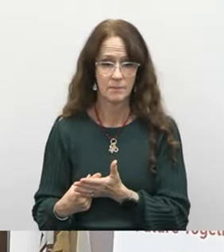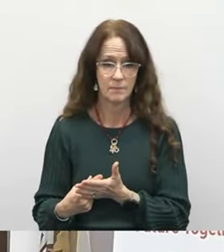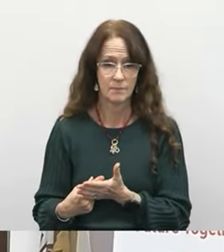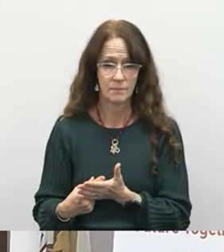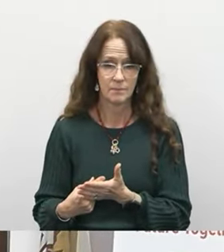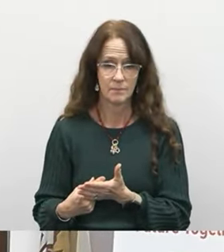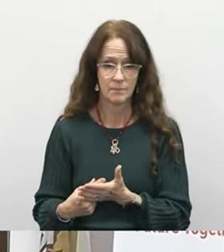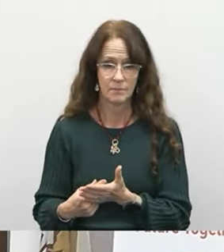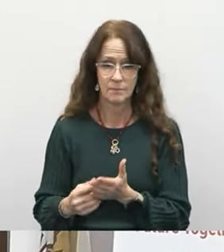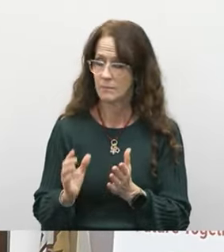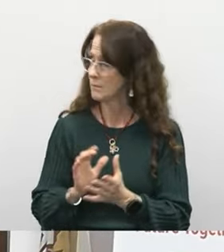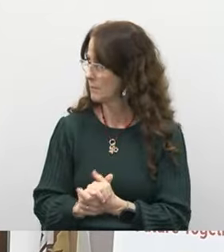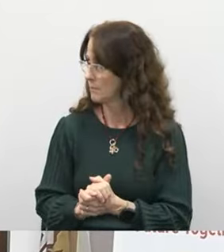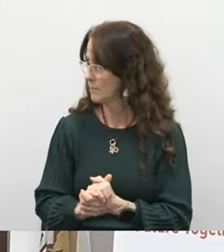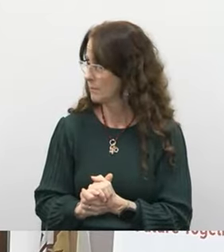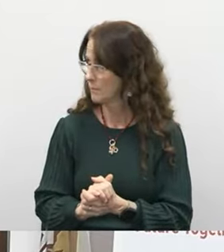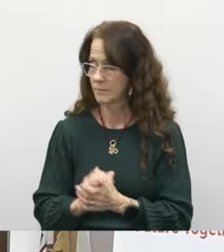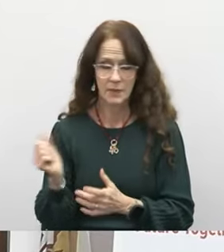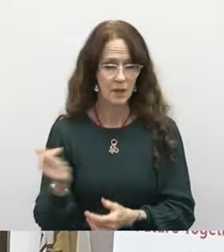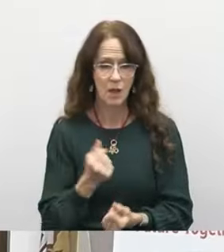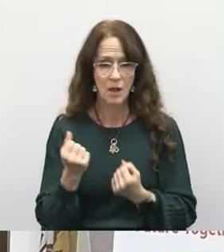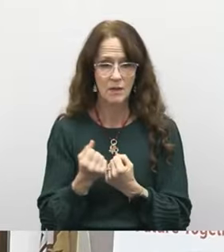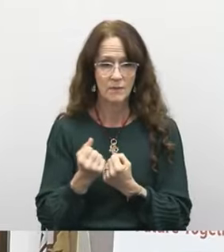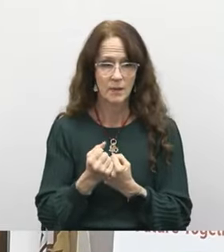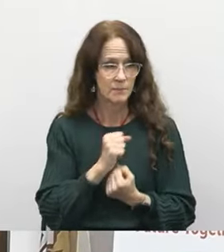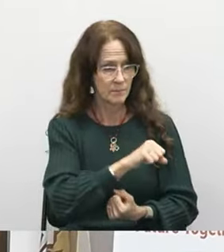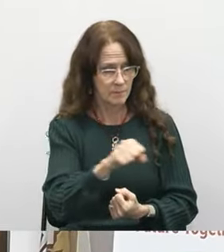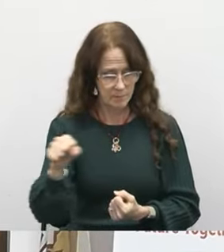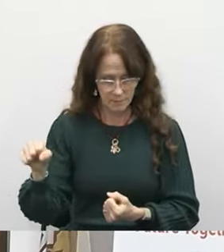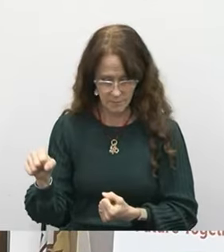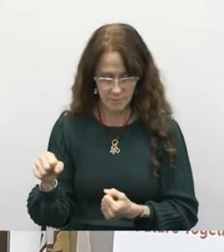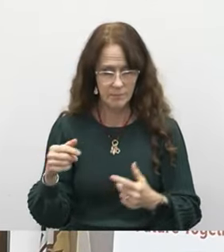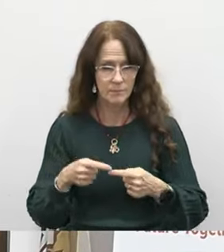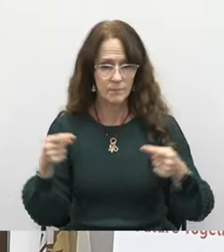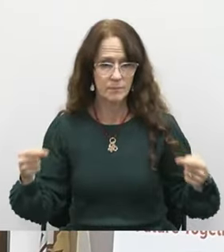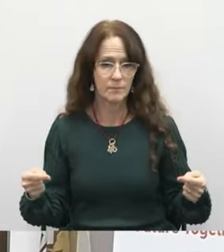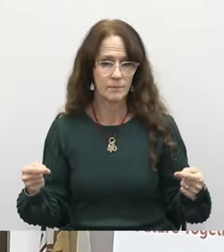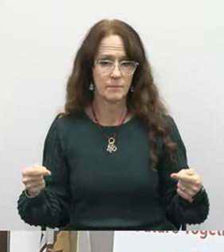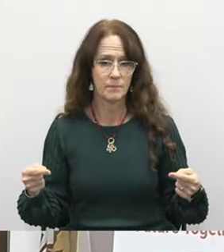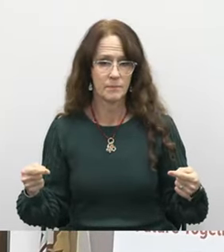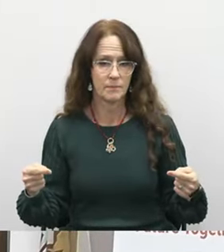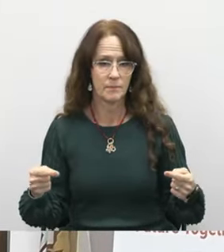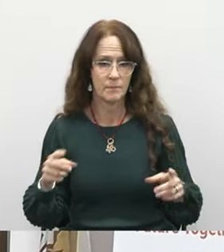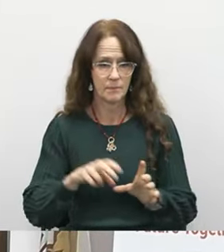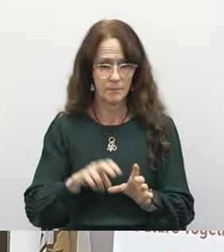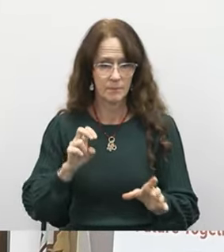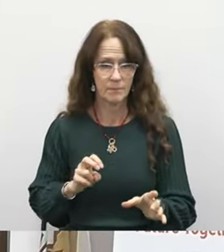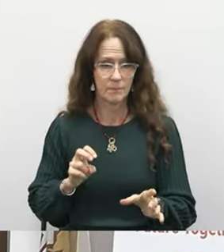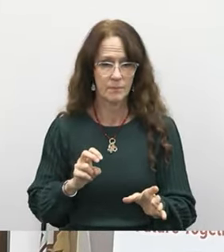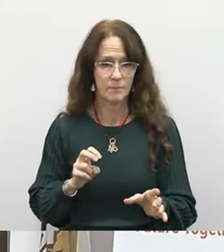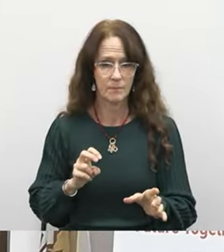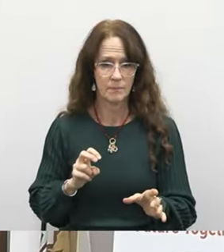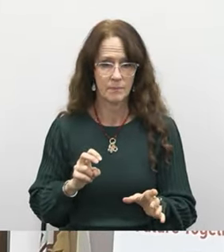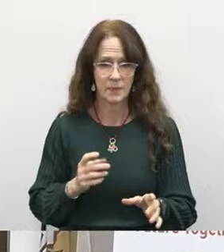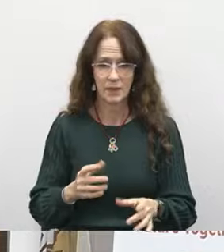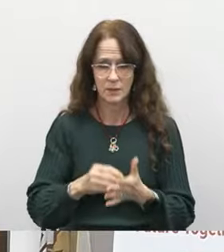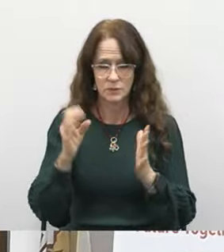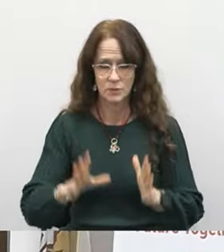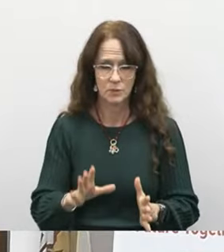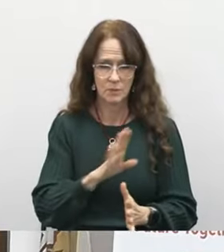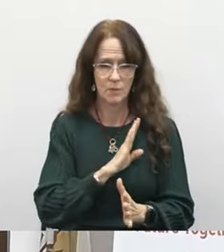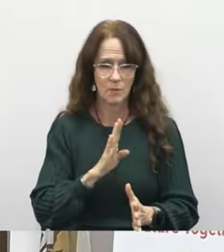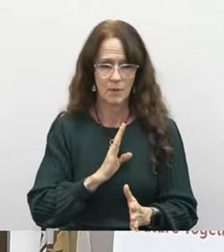No. All in favor? Aye. Aye. Any opposed? Any abstentions? And our student